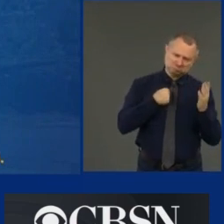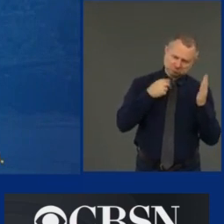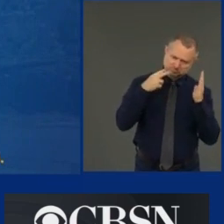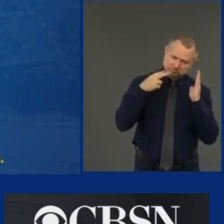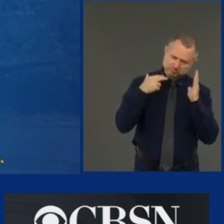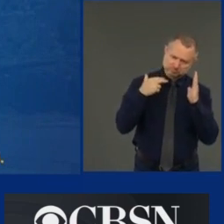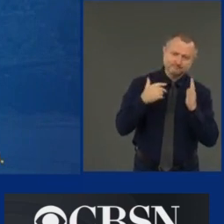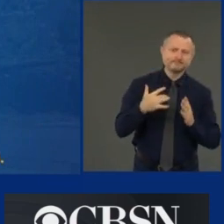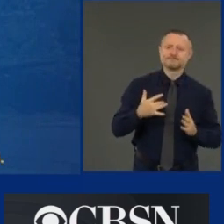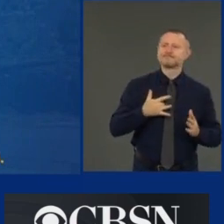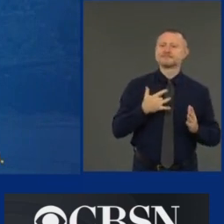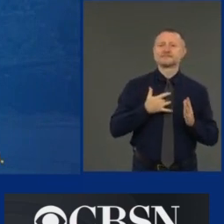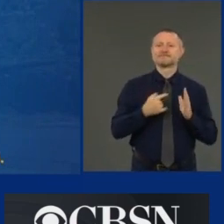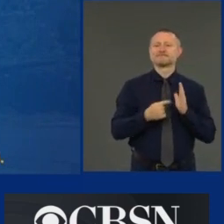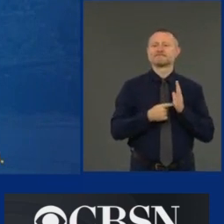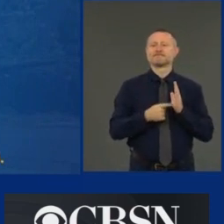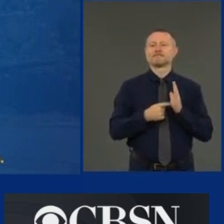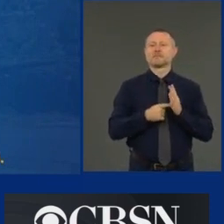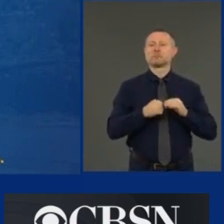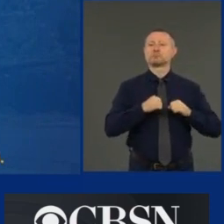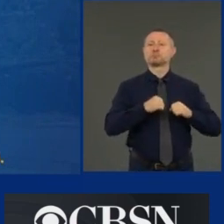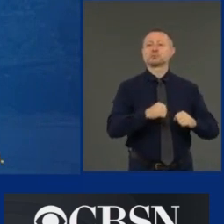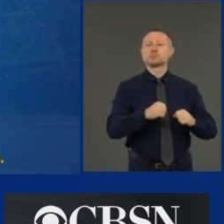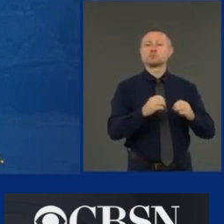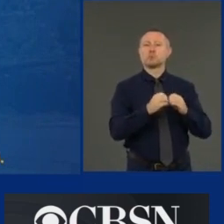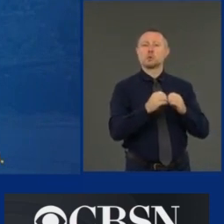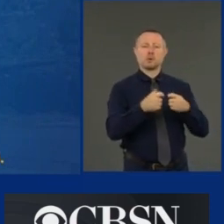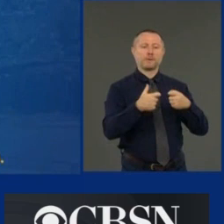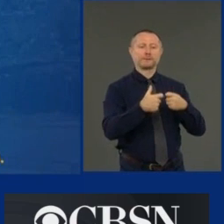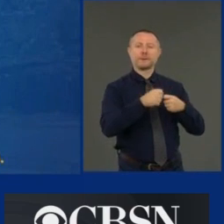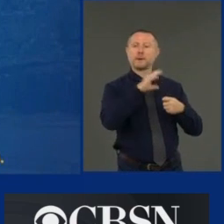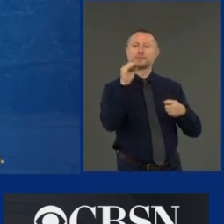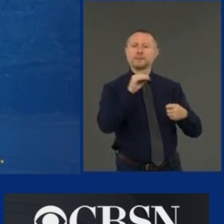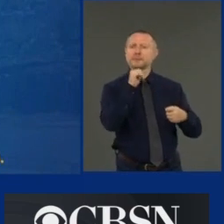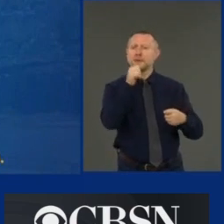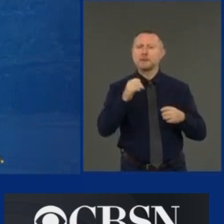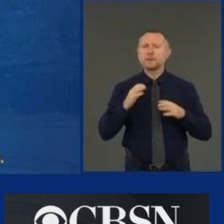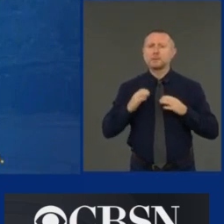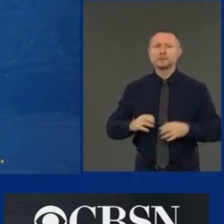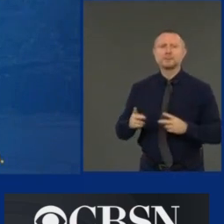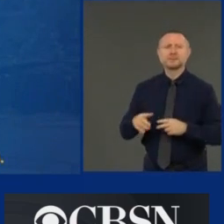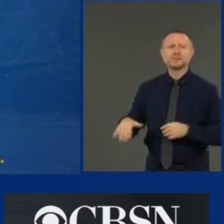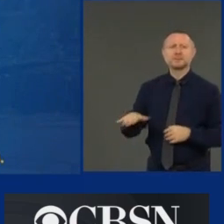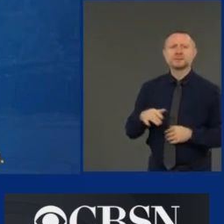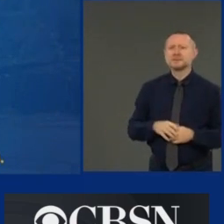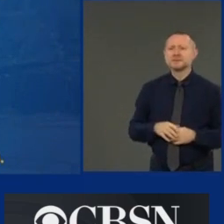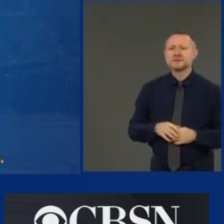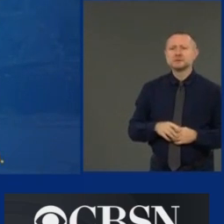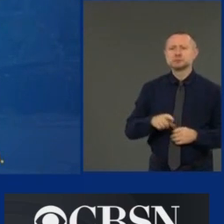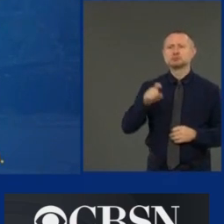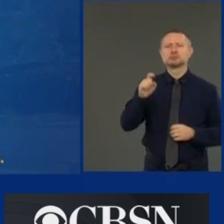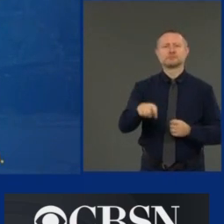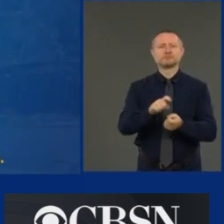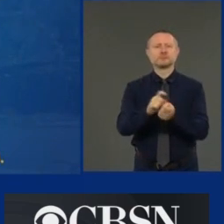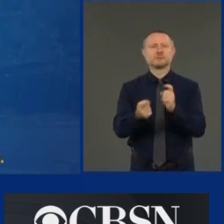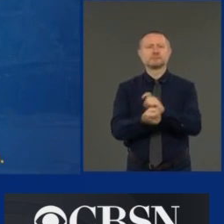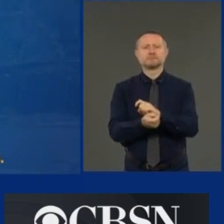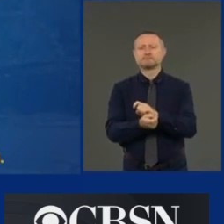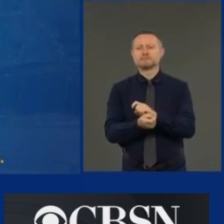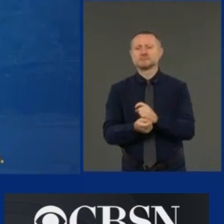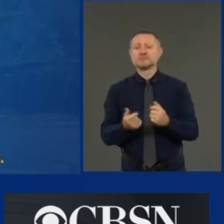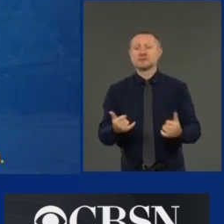too protective of the utility companies. And that has to change. Right now, there's a